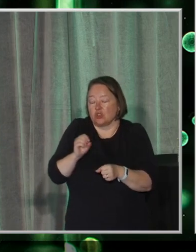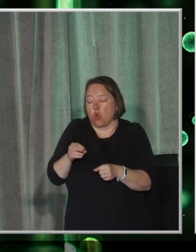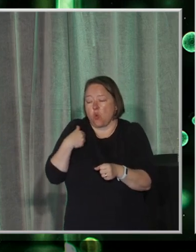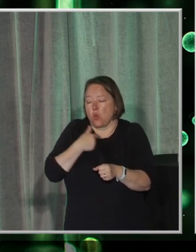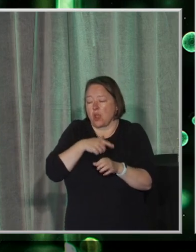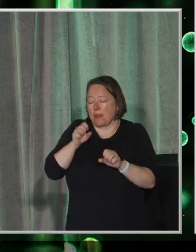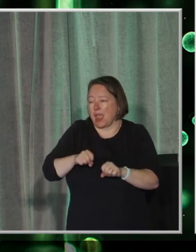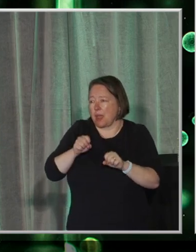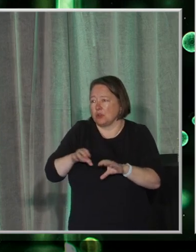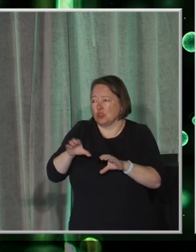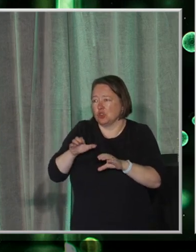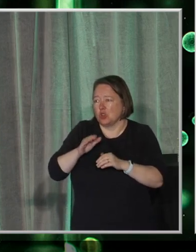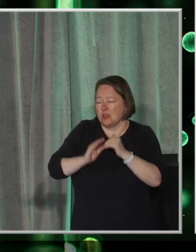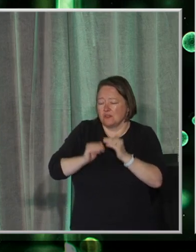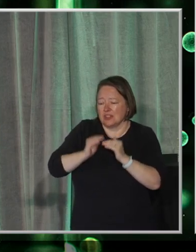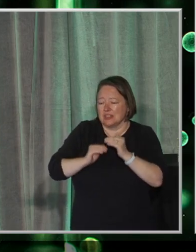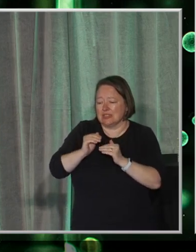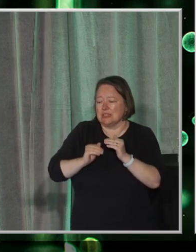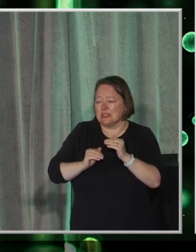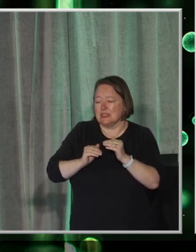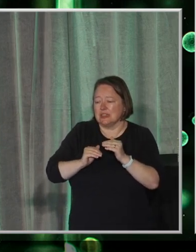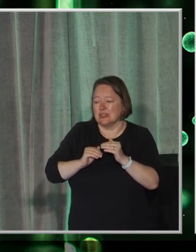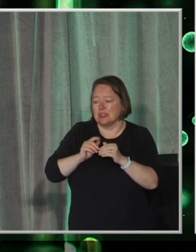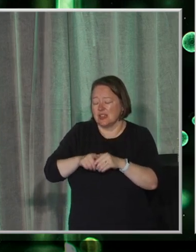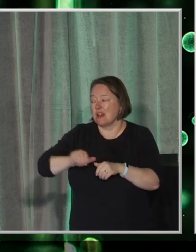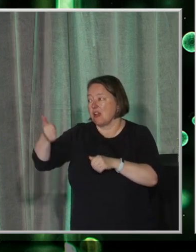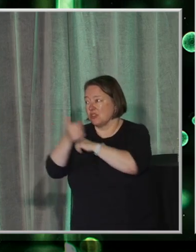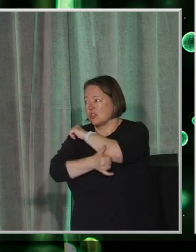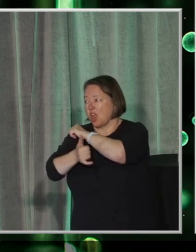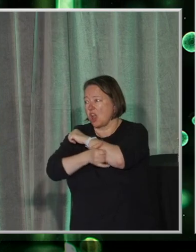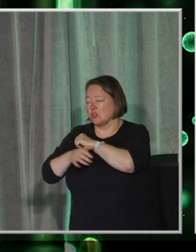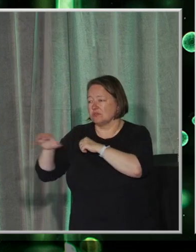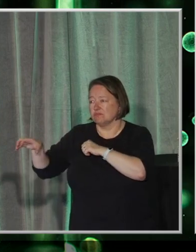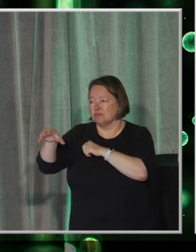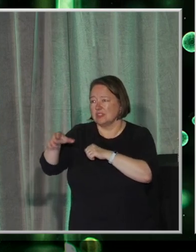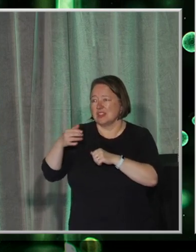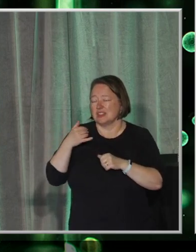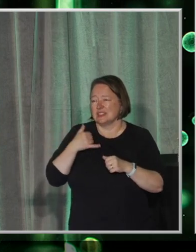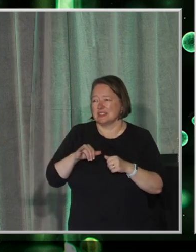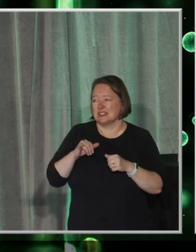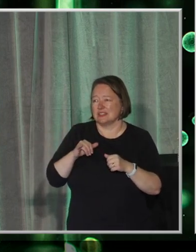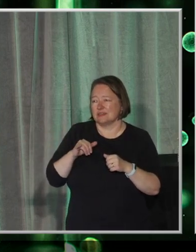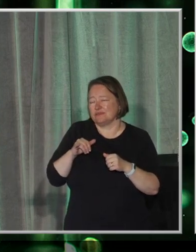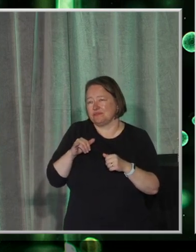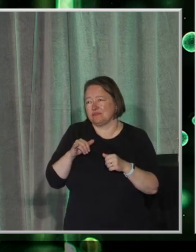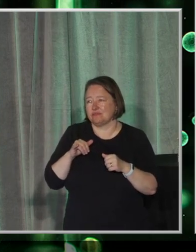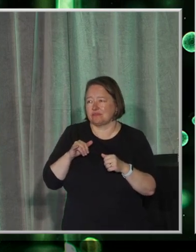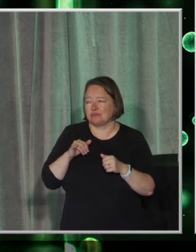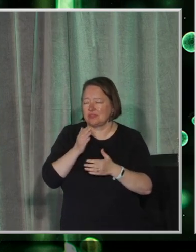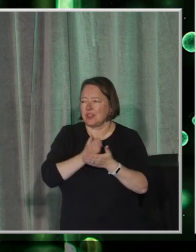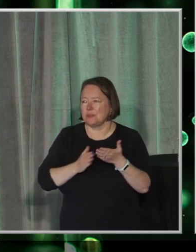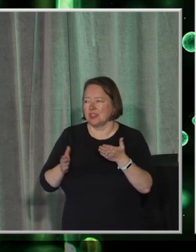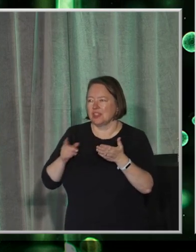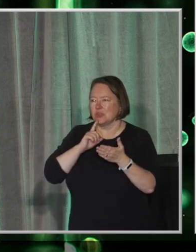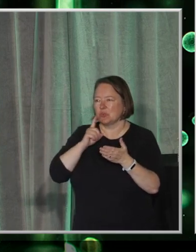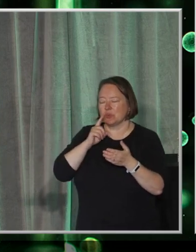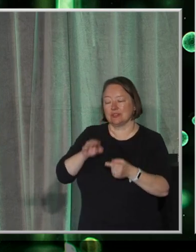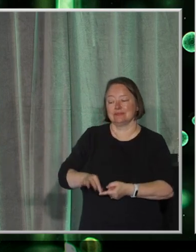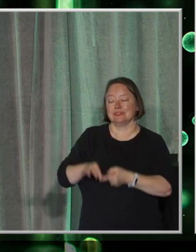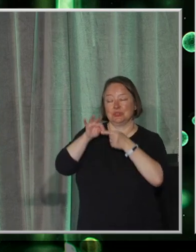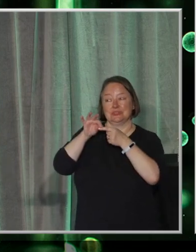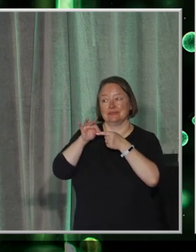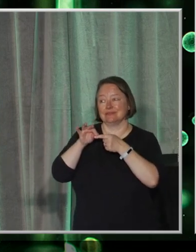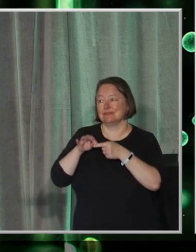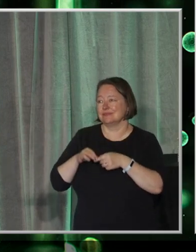to build this facility into different countries, it's still not going to be something that is very extraordinary, no.